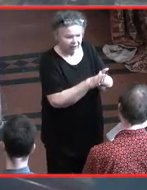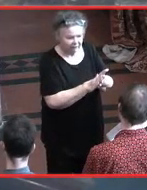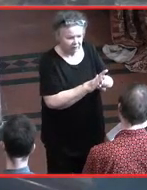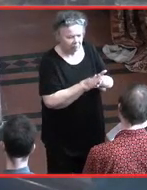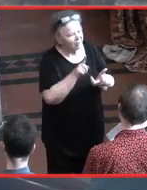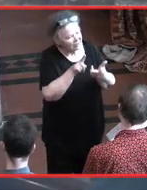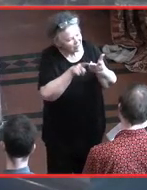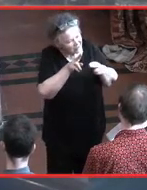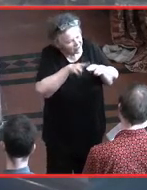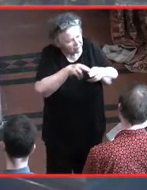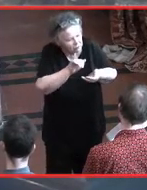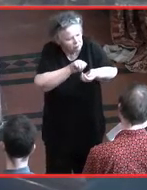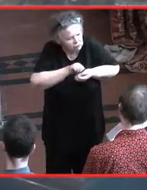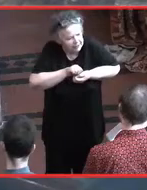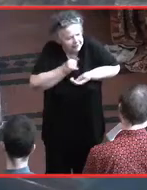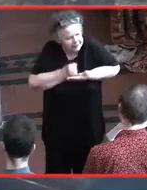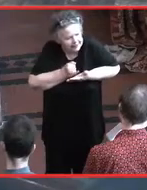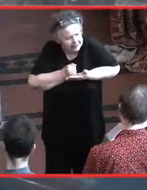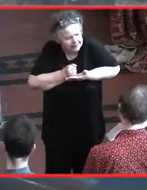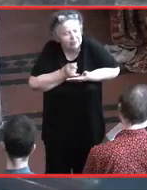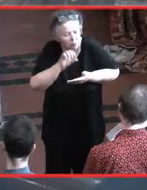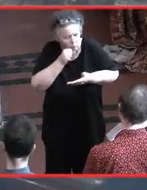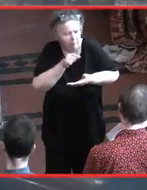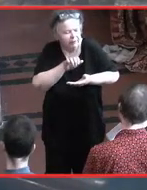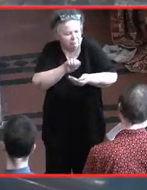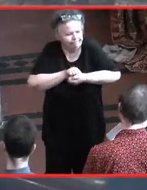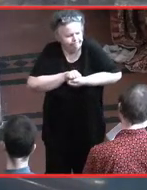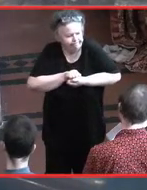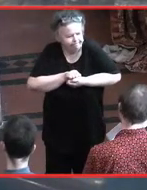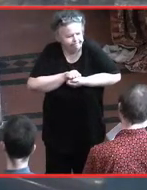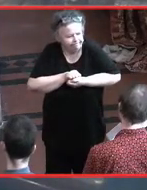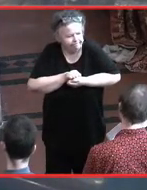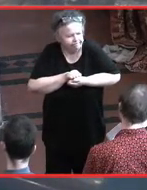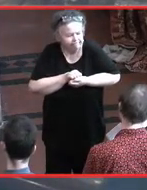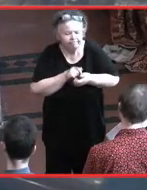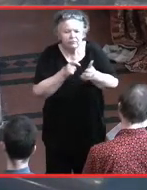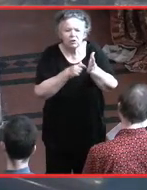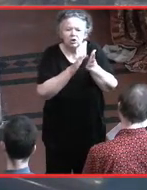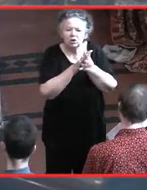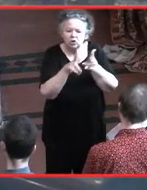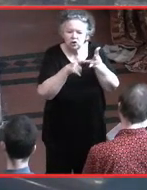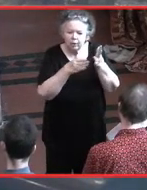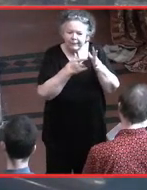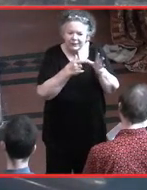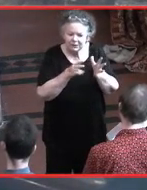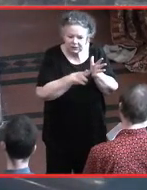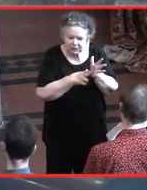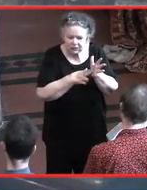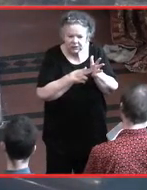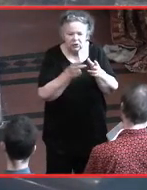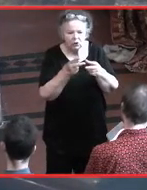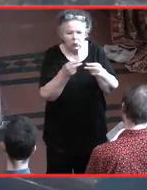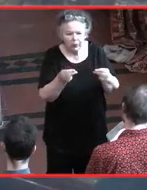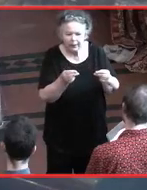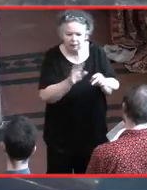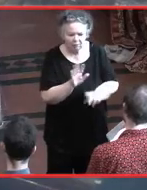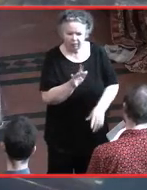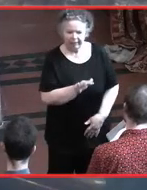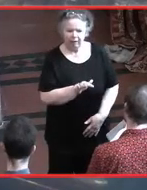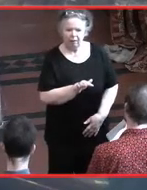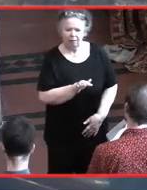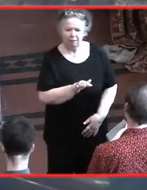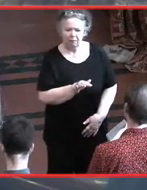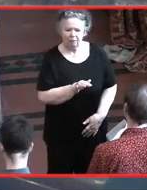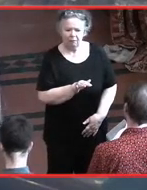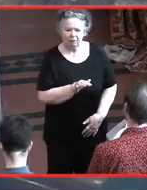the sins of any, they are retained." But Thomas, who was called the twin, one of the 12, was not with them